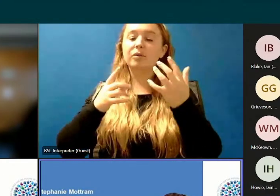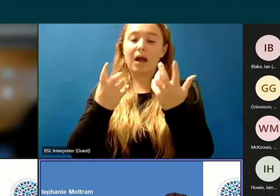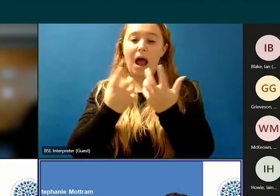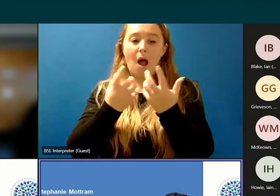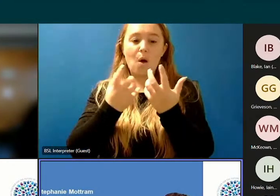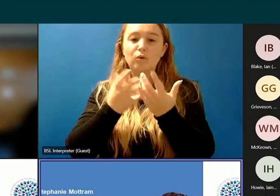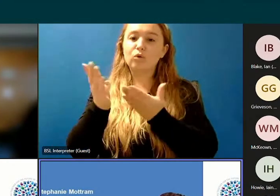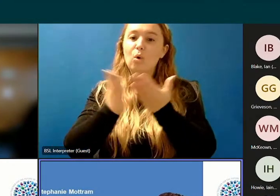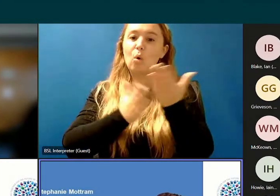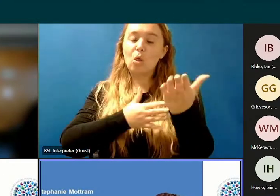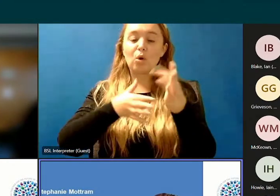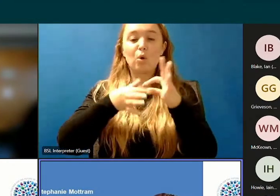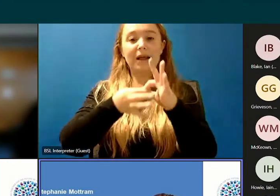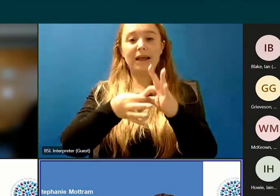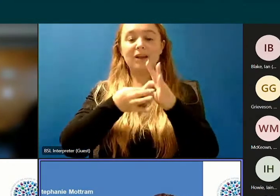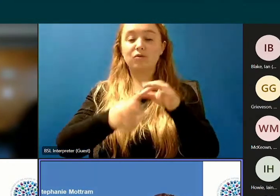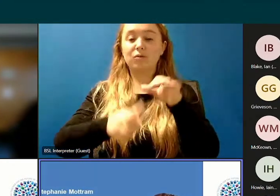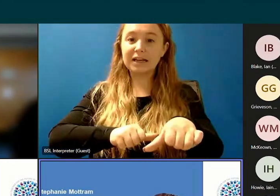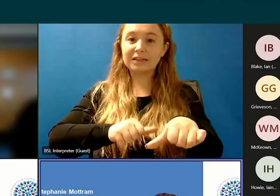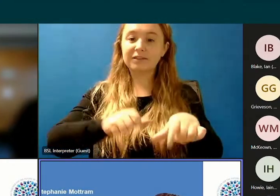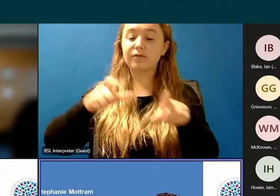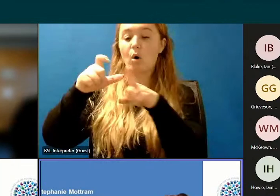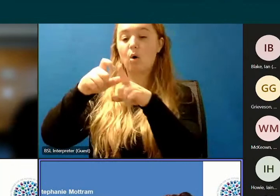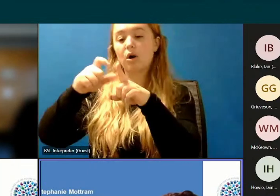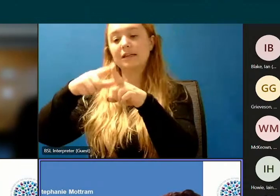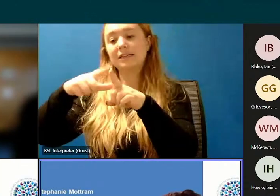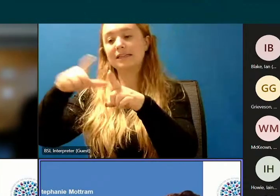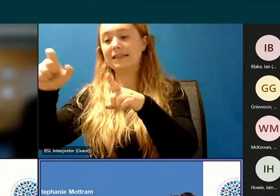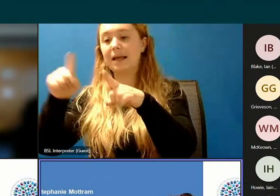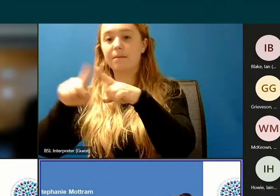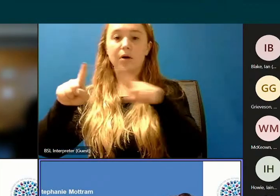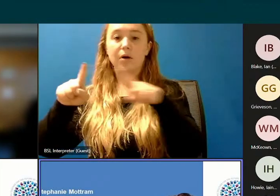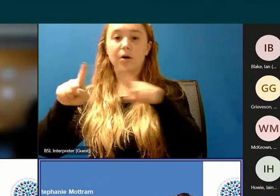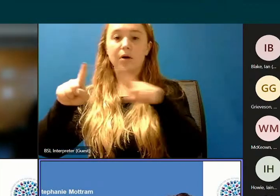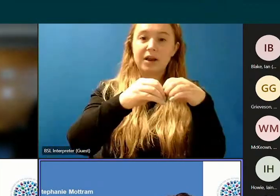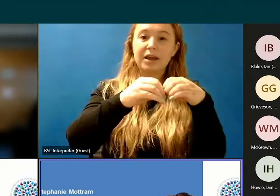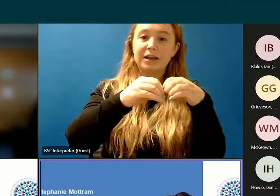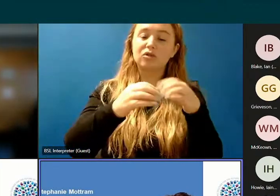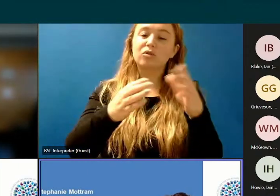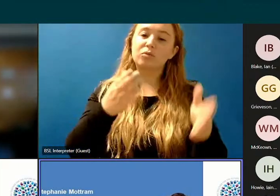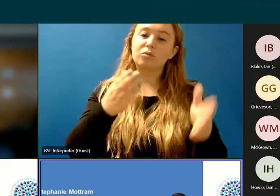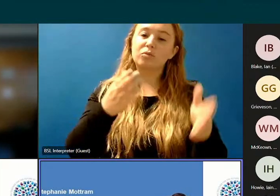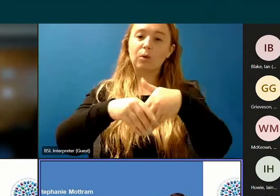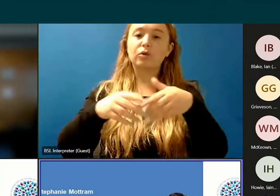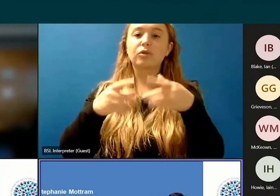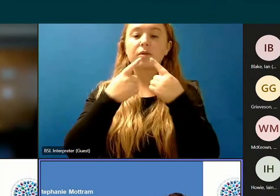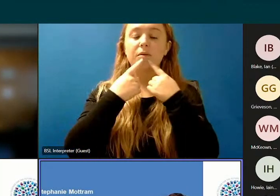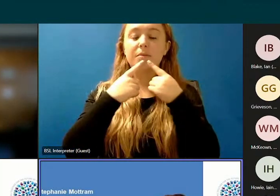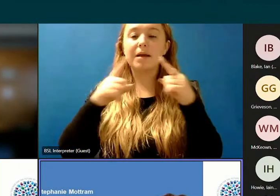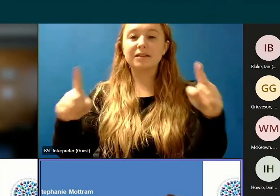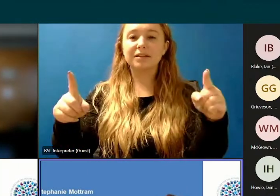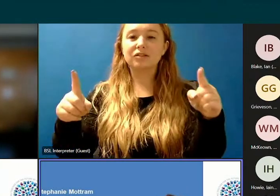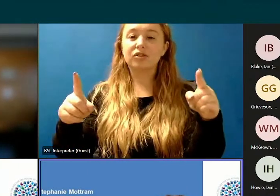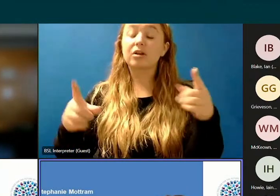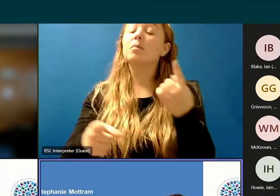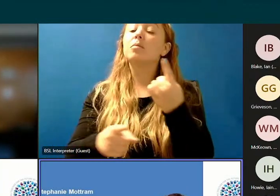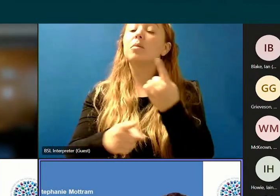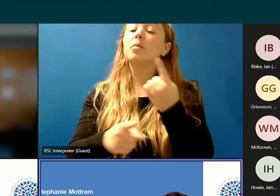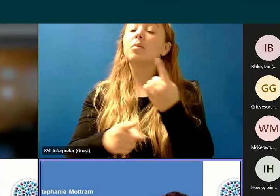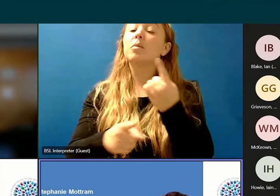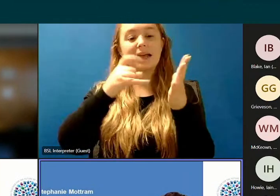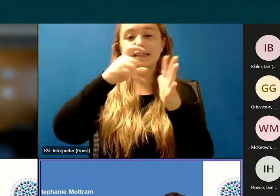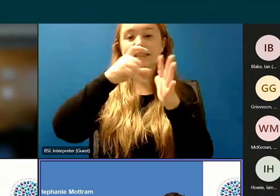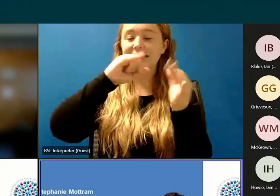engagement process through December to February to make sure we're also including that. I just wanted to come back on the SDS options. I think probably